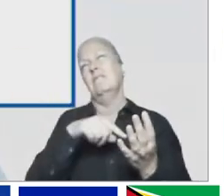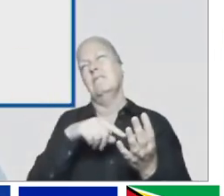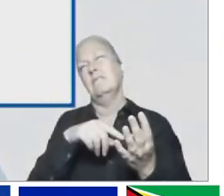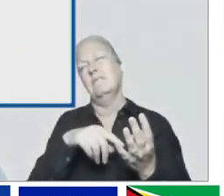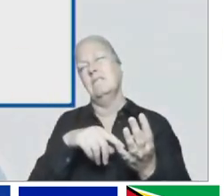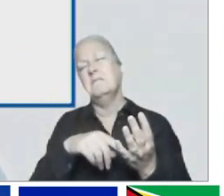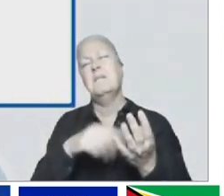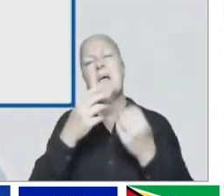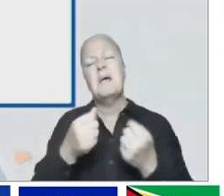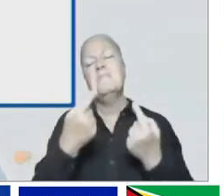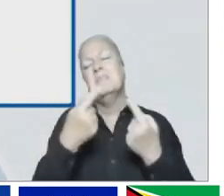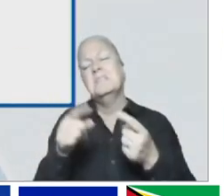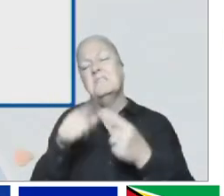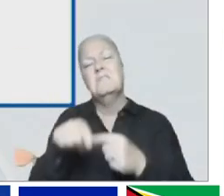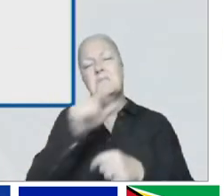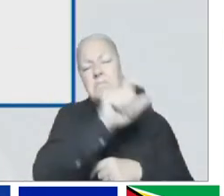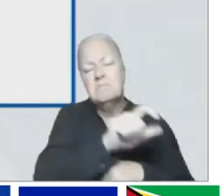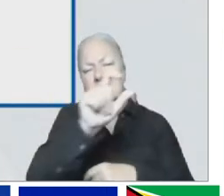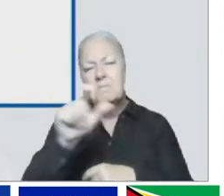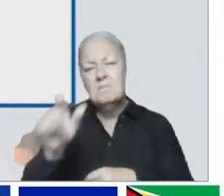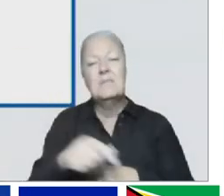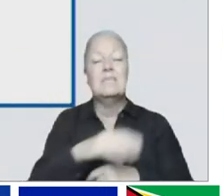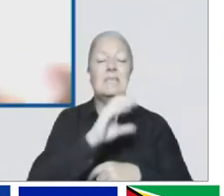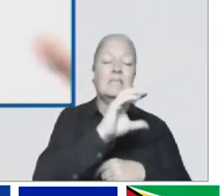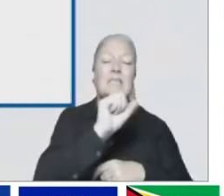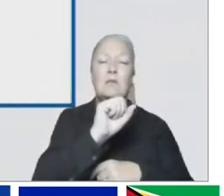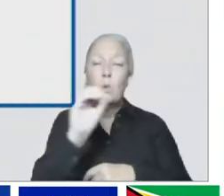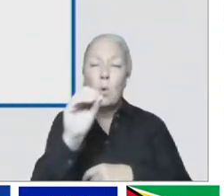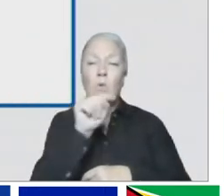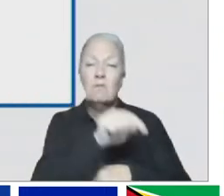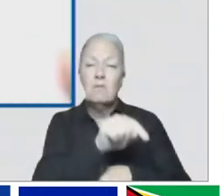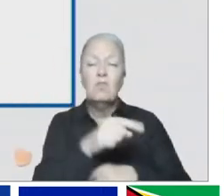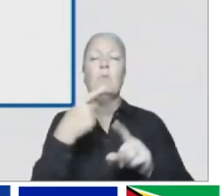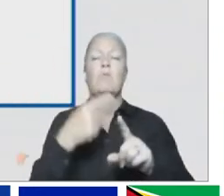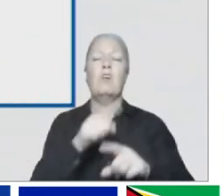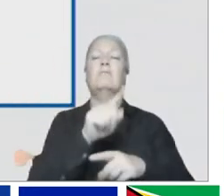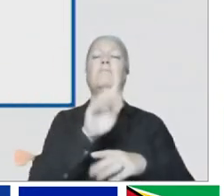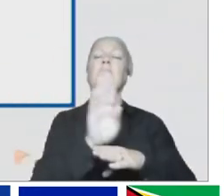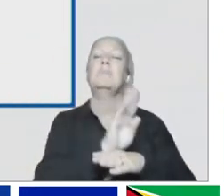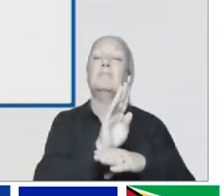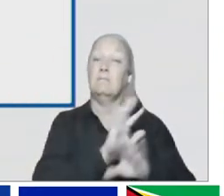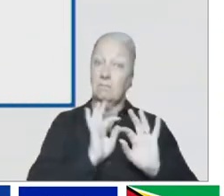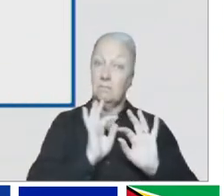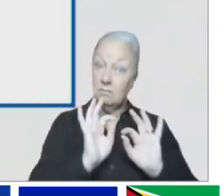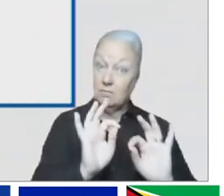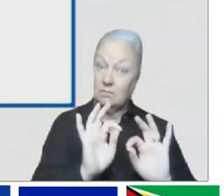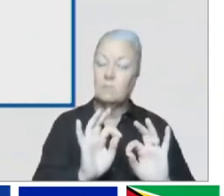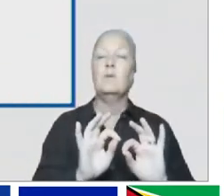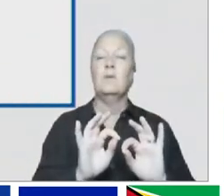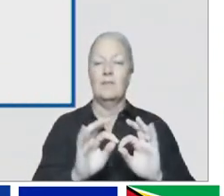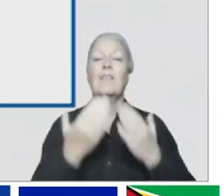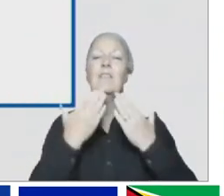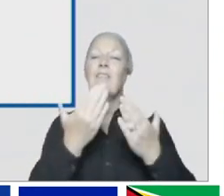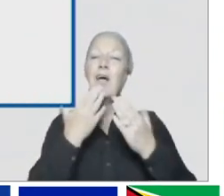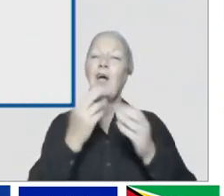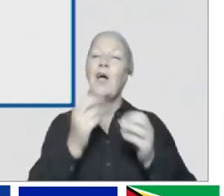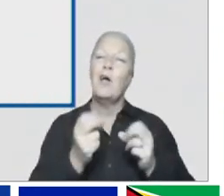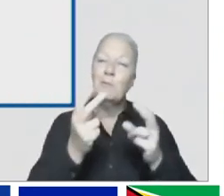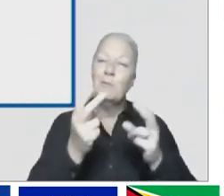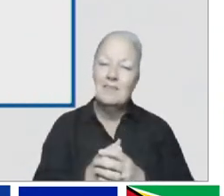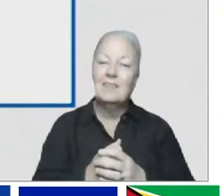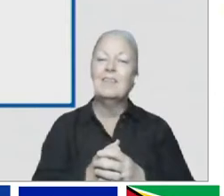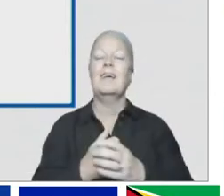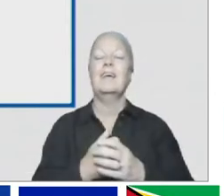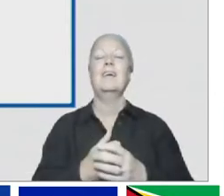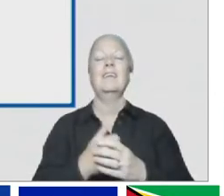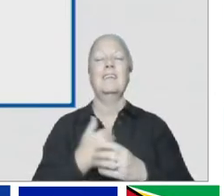civil society also and the private sector. All right, so that, thank you very much for this opportunity. Let me adhere to the time restriction. Thank